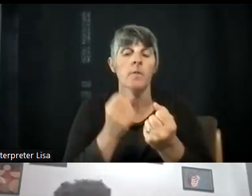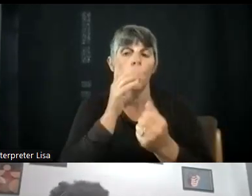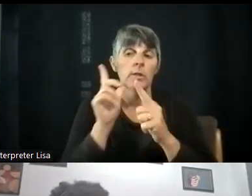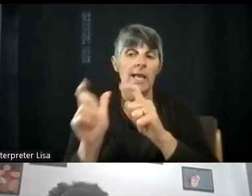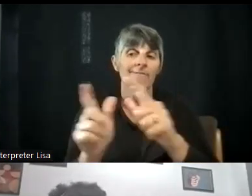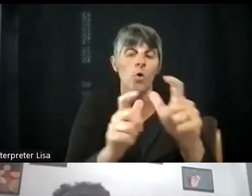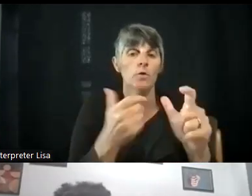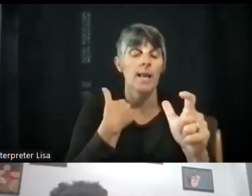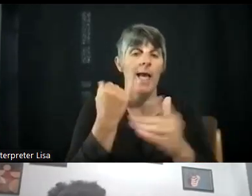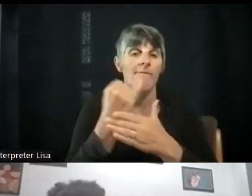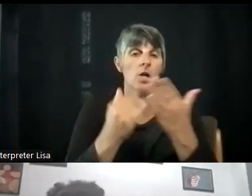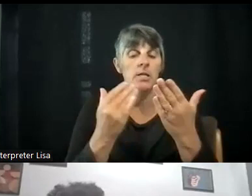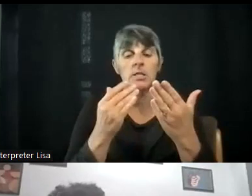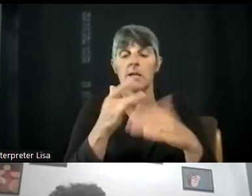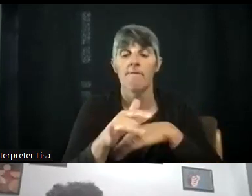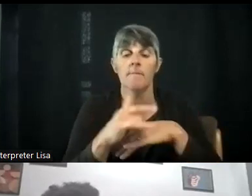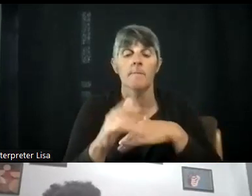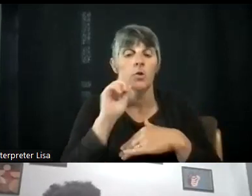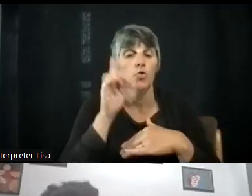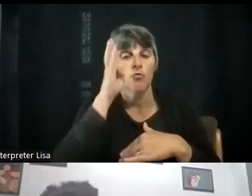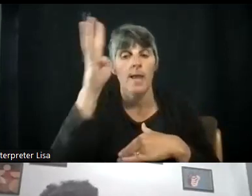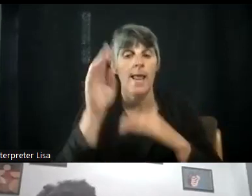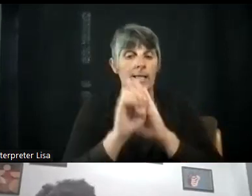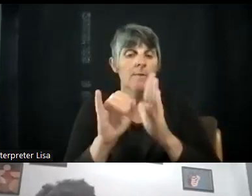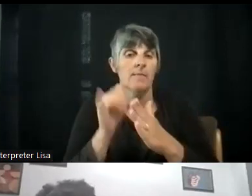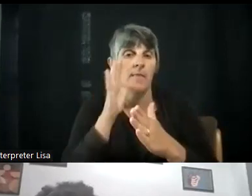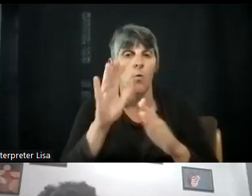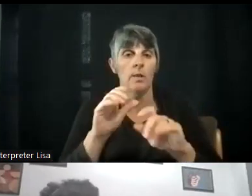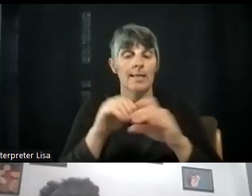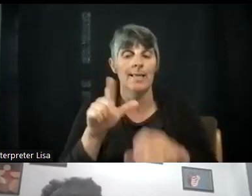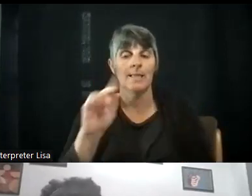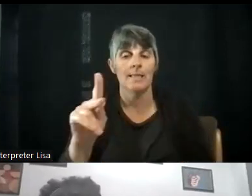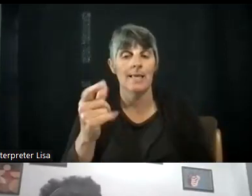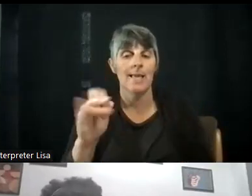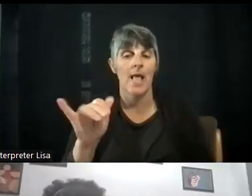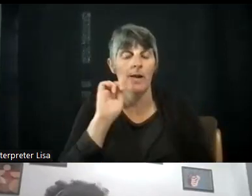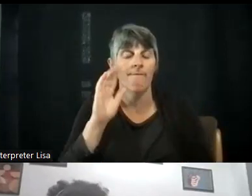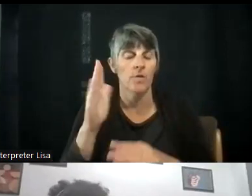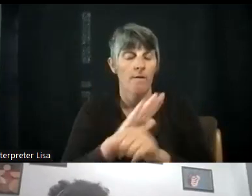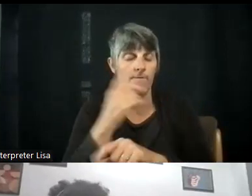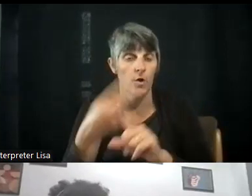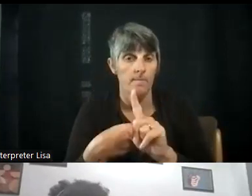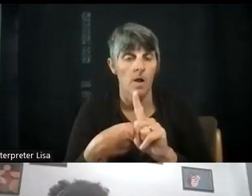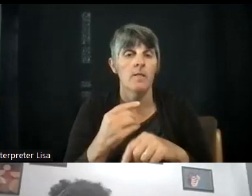they would have the artistic freedom to create an exhibit that would go up in the Link Gallery for the entire month.